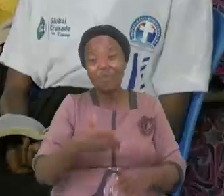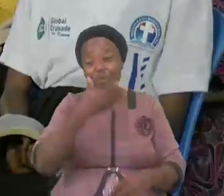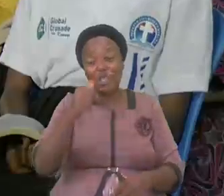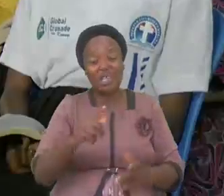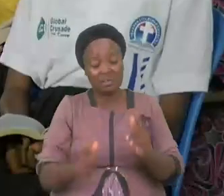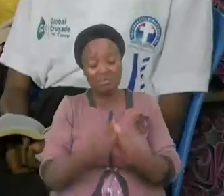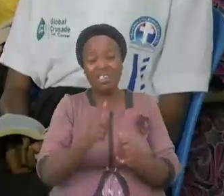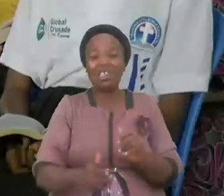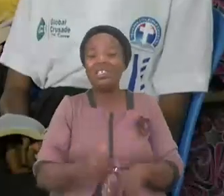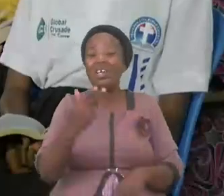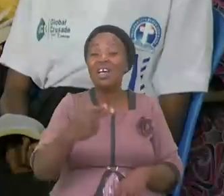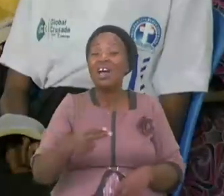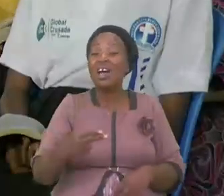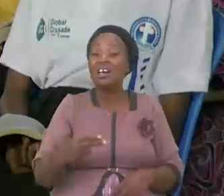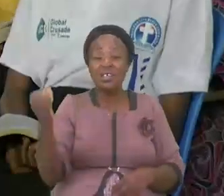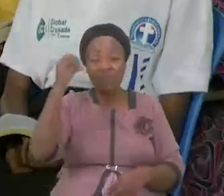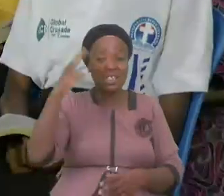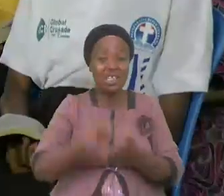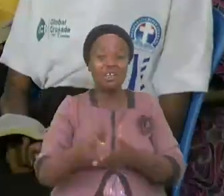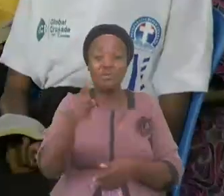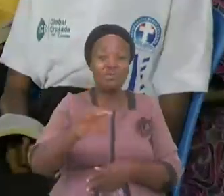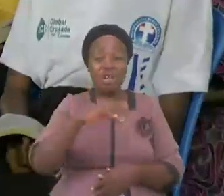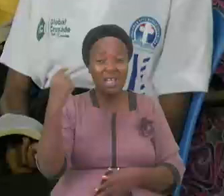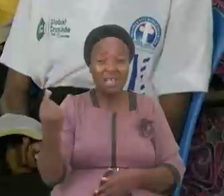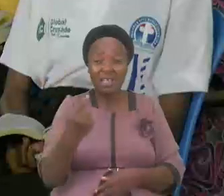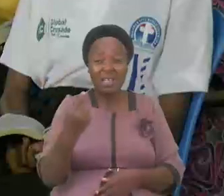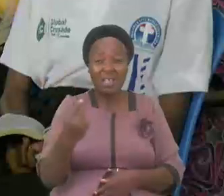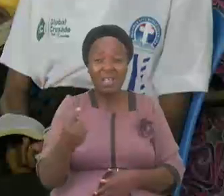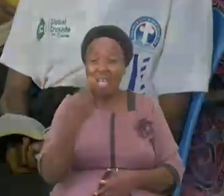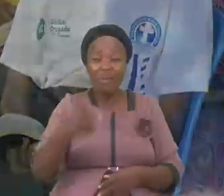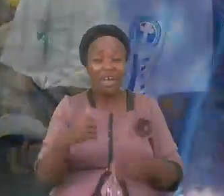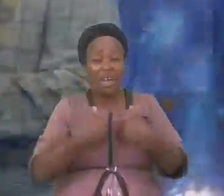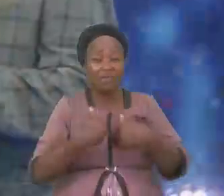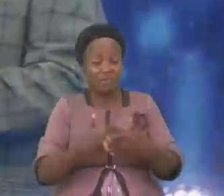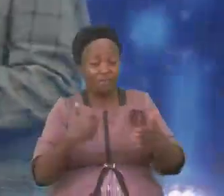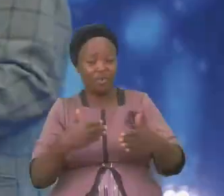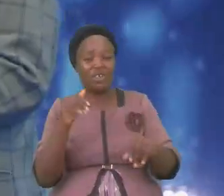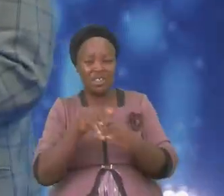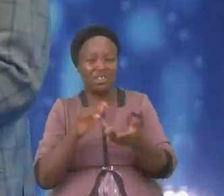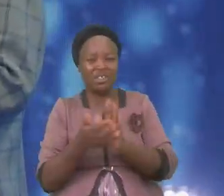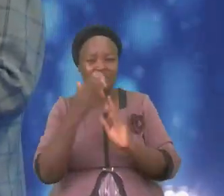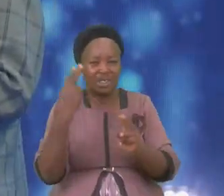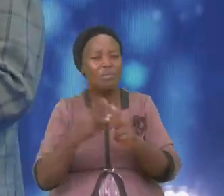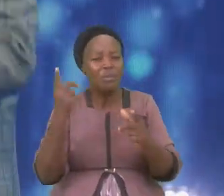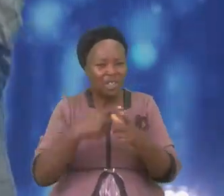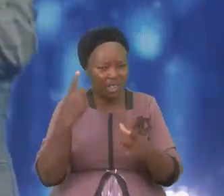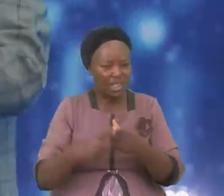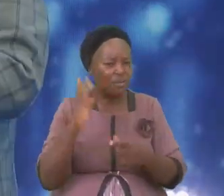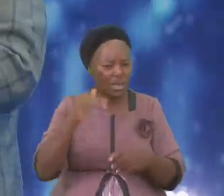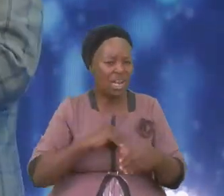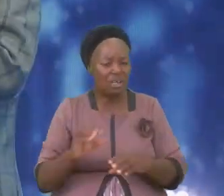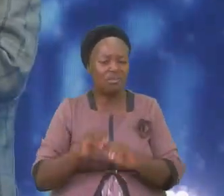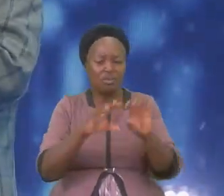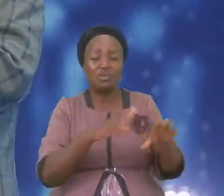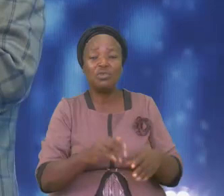Jesus' name. Then will I sprinkle clean water upon you, and ye shall be clean. And ye shall